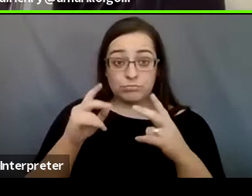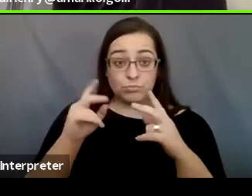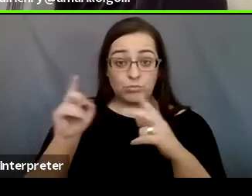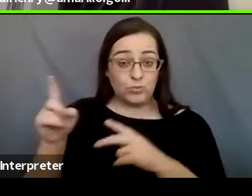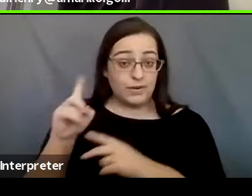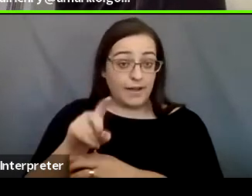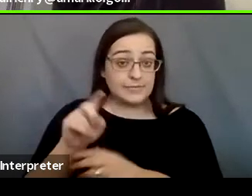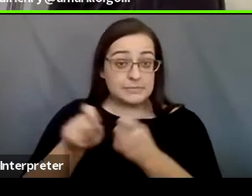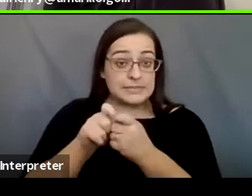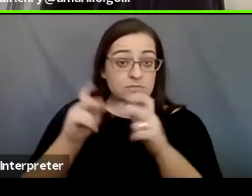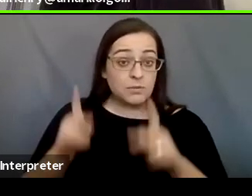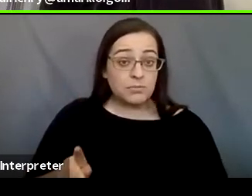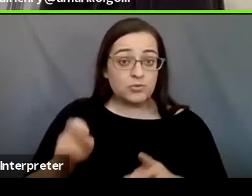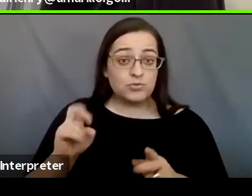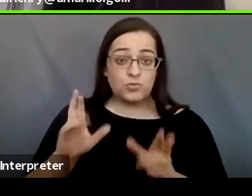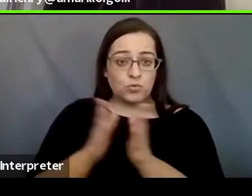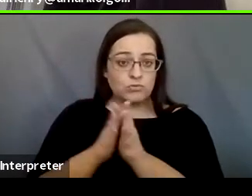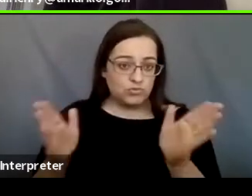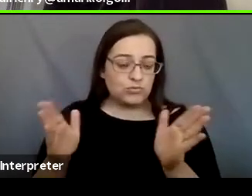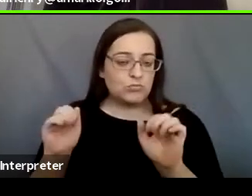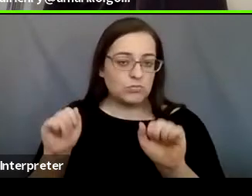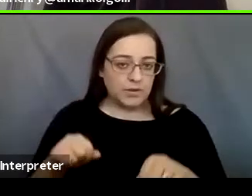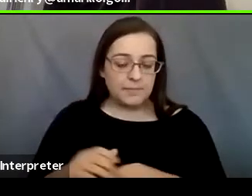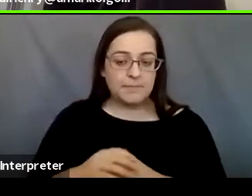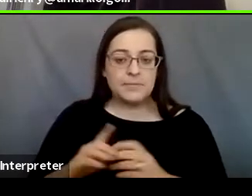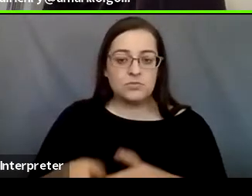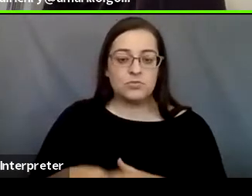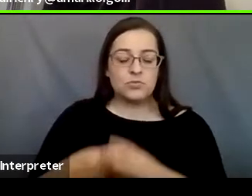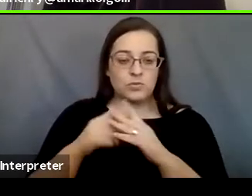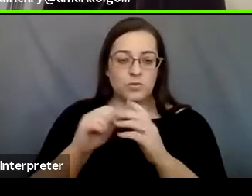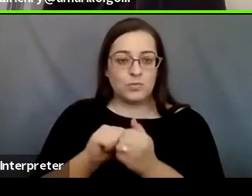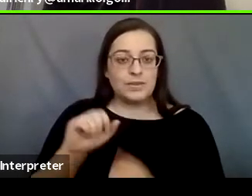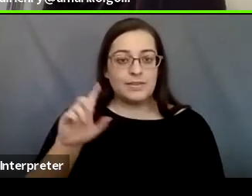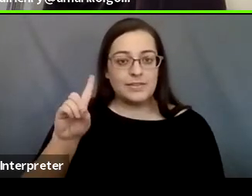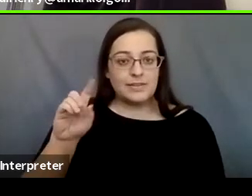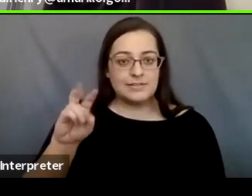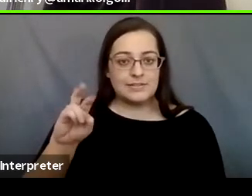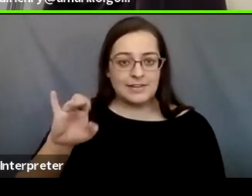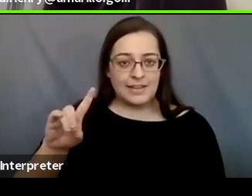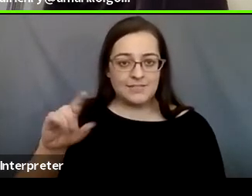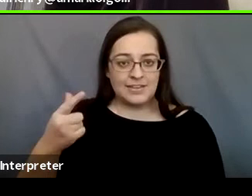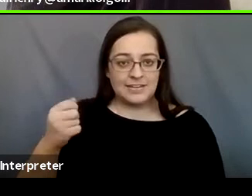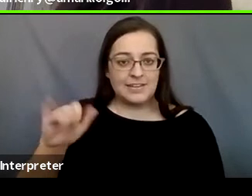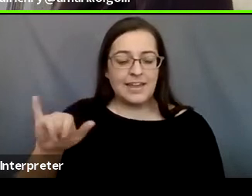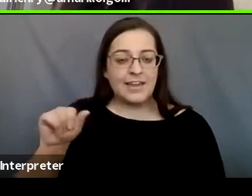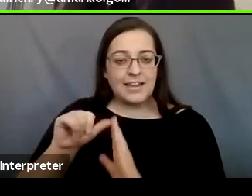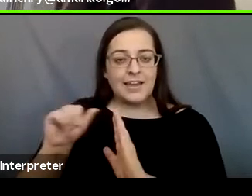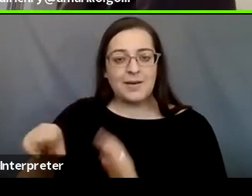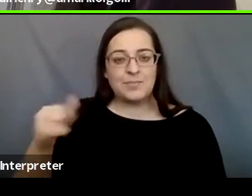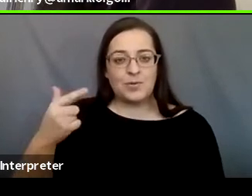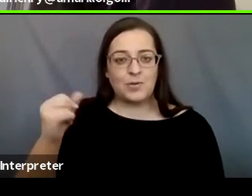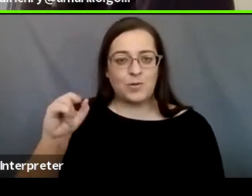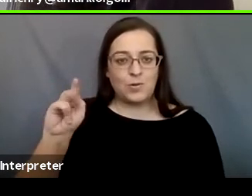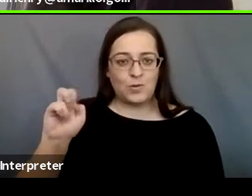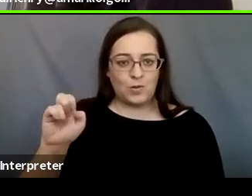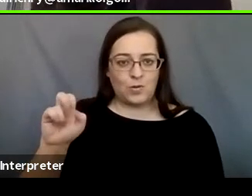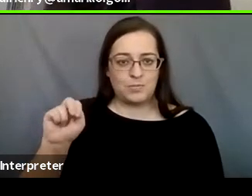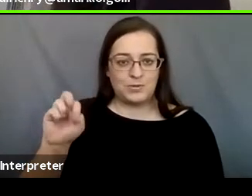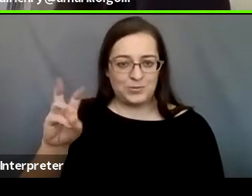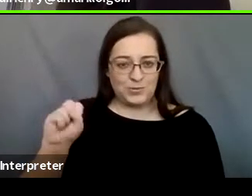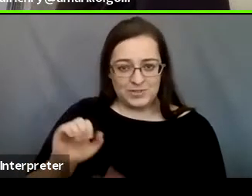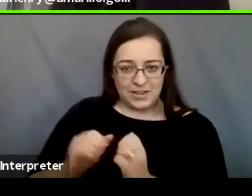or the panel as a whole. That's completely fine. Let's go ahead and start with David Gay of Amarillo Globe News. David, how are you?